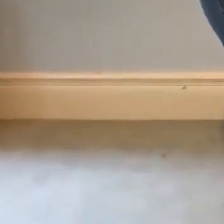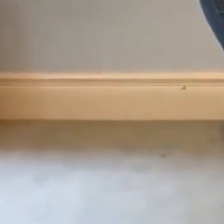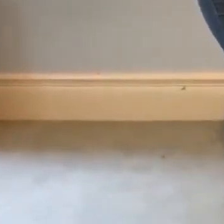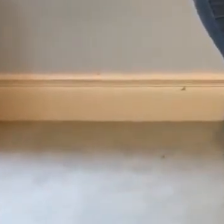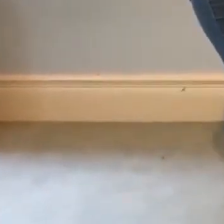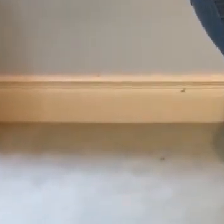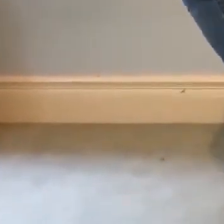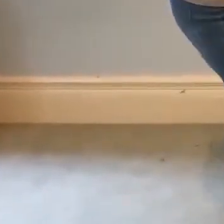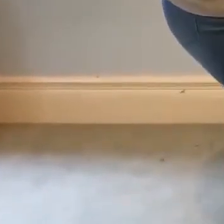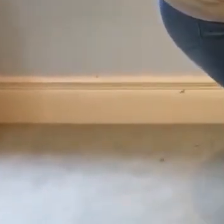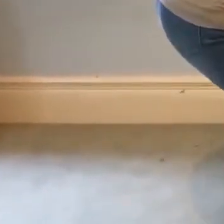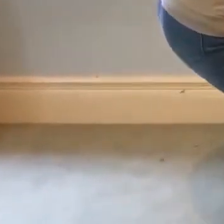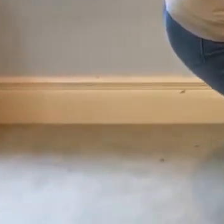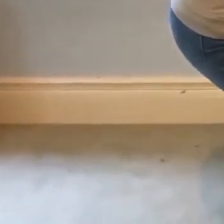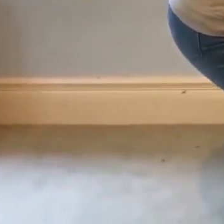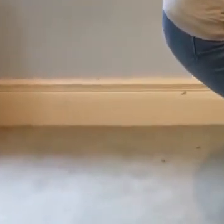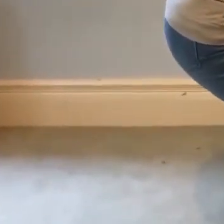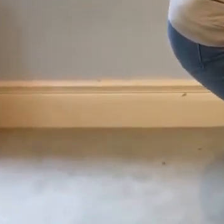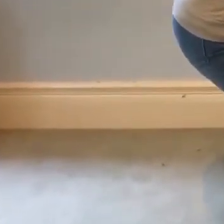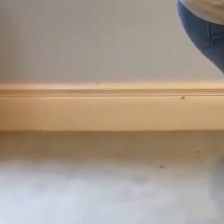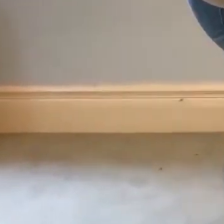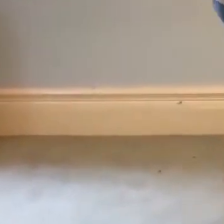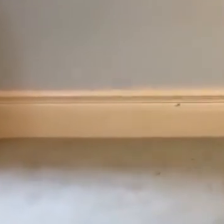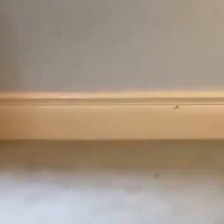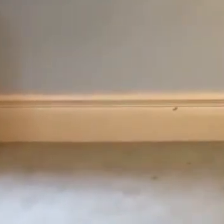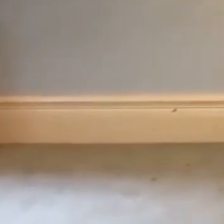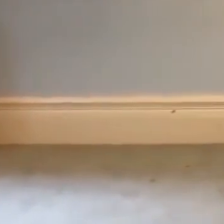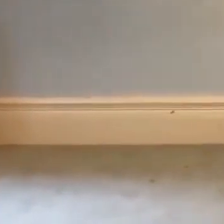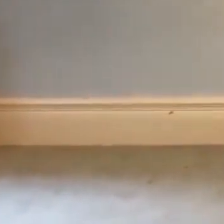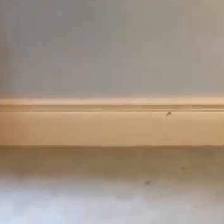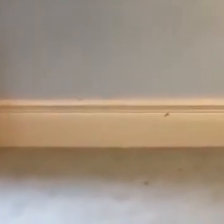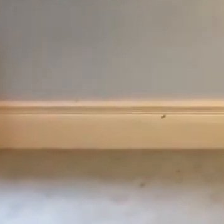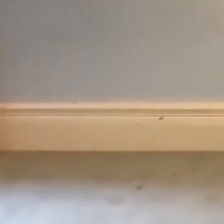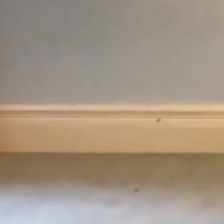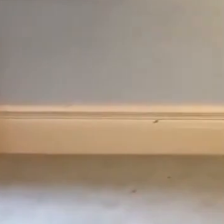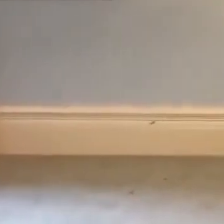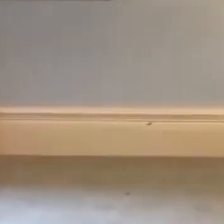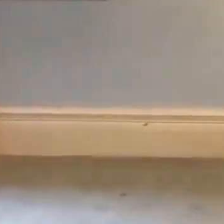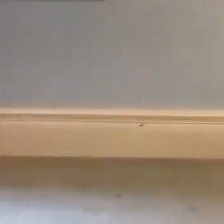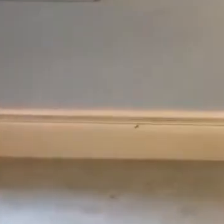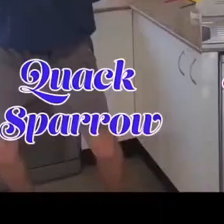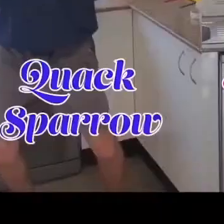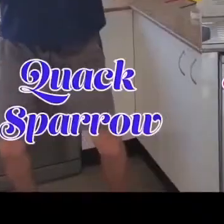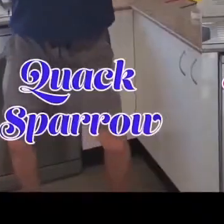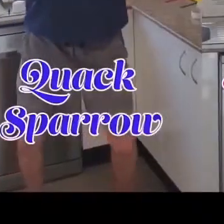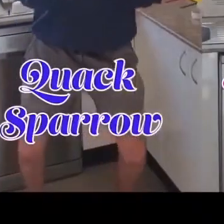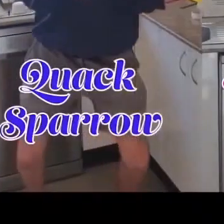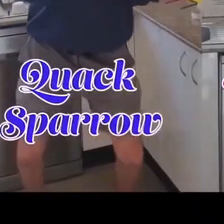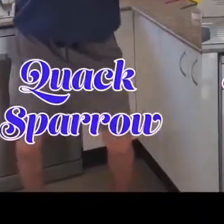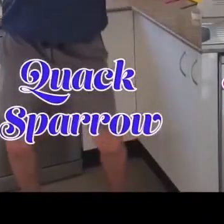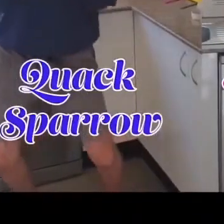Philippians chapter 2, 8 and 9. Jesus, he's the King.